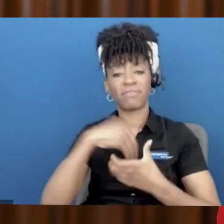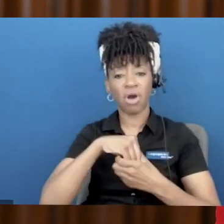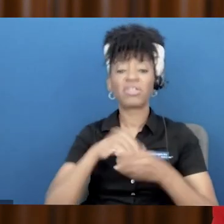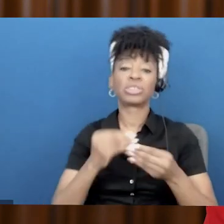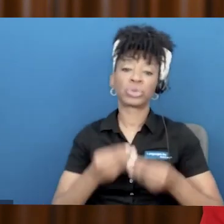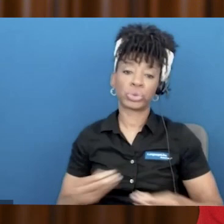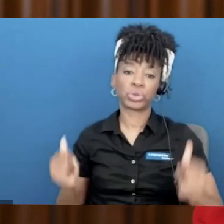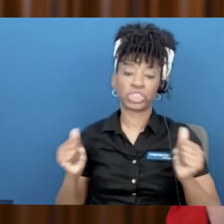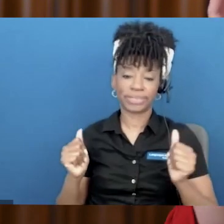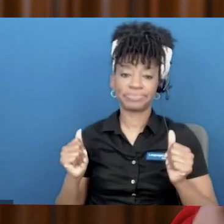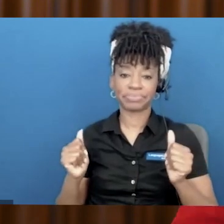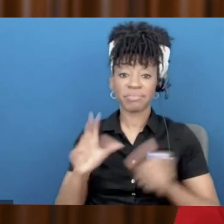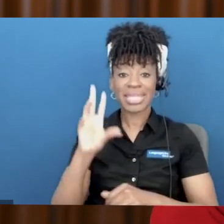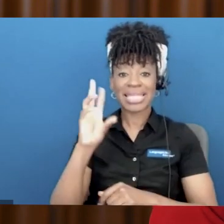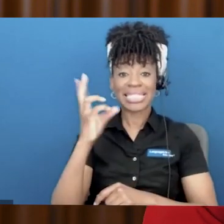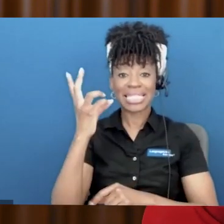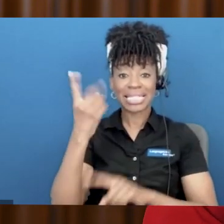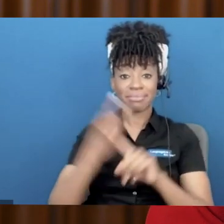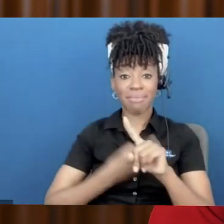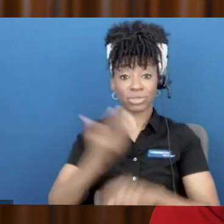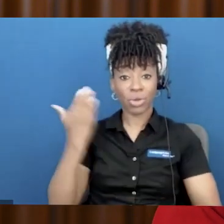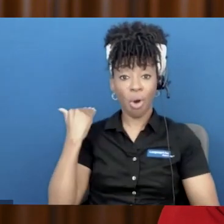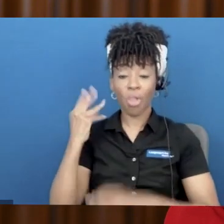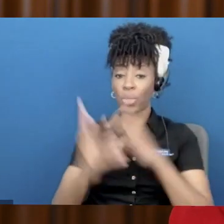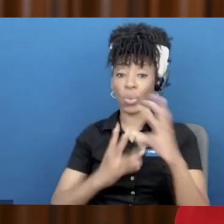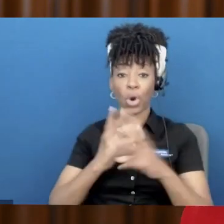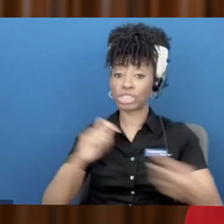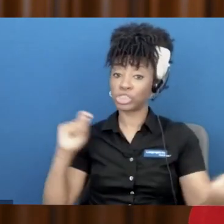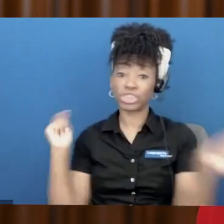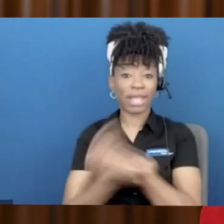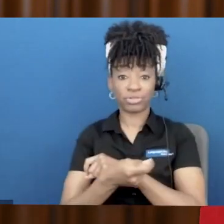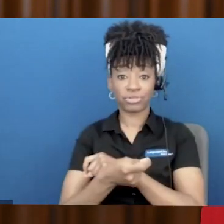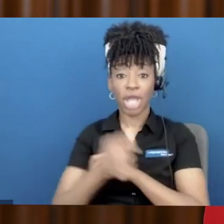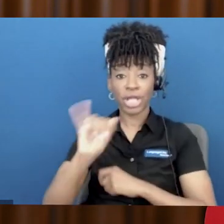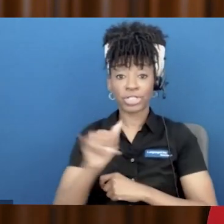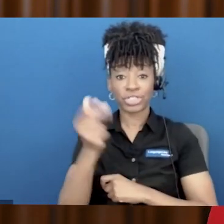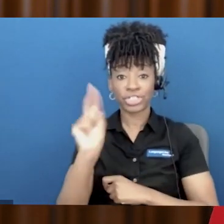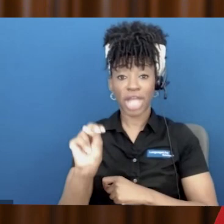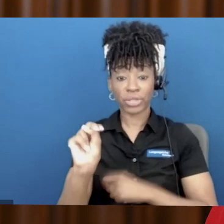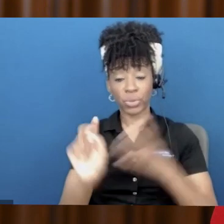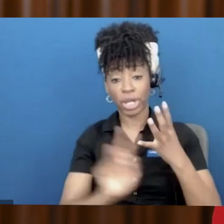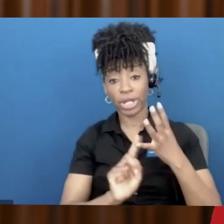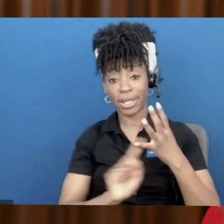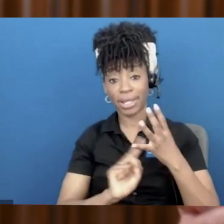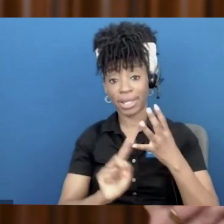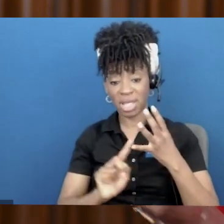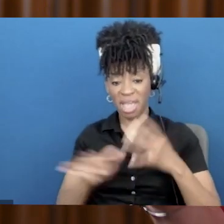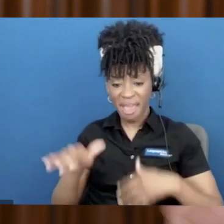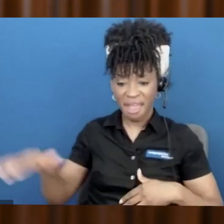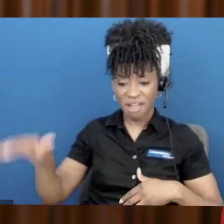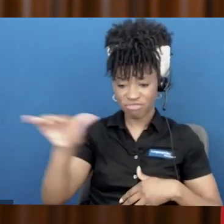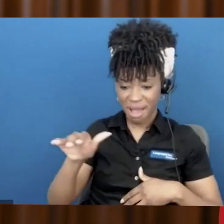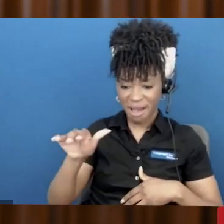6 months ago, our world changed. In late January, we heard about the first potential case in Dane County of the virus